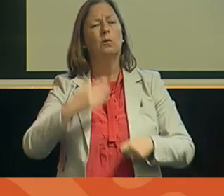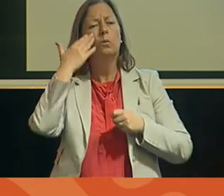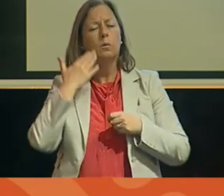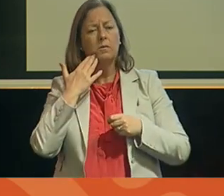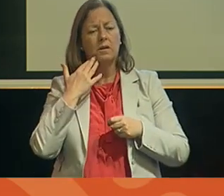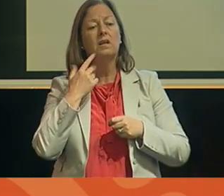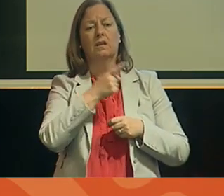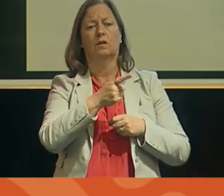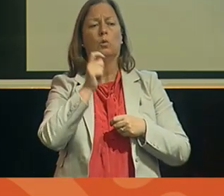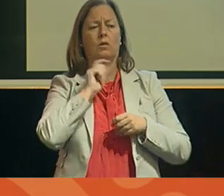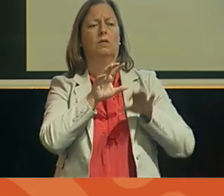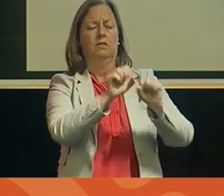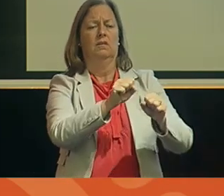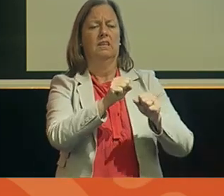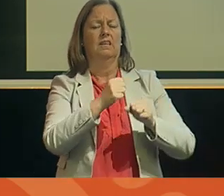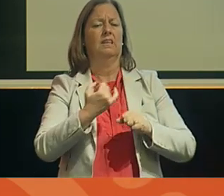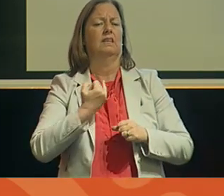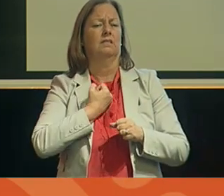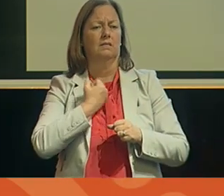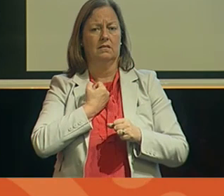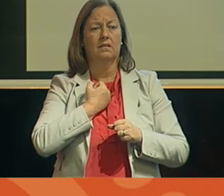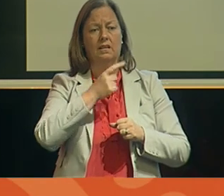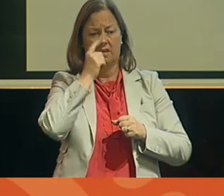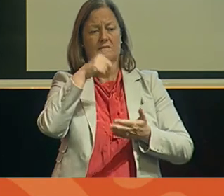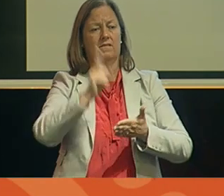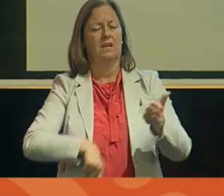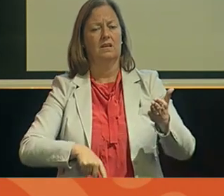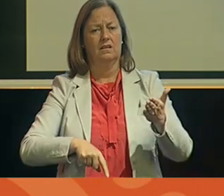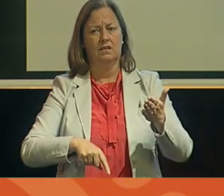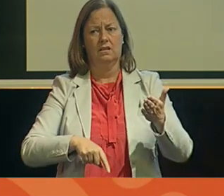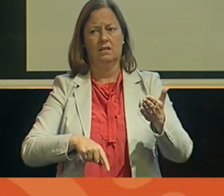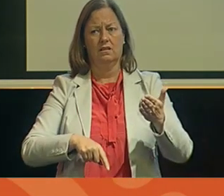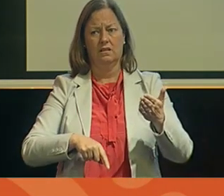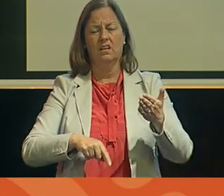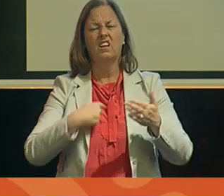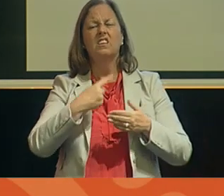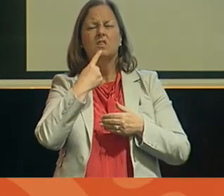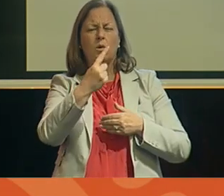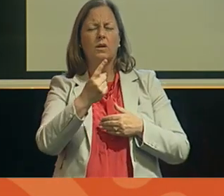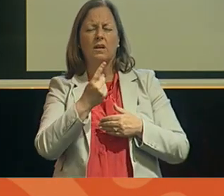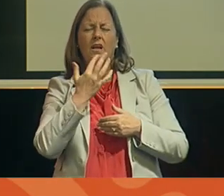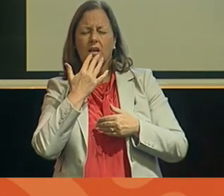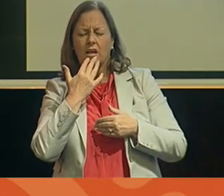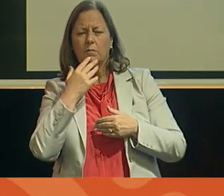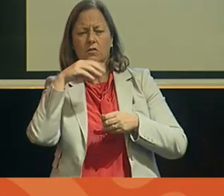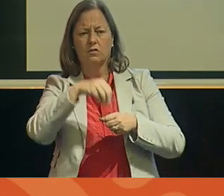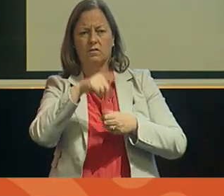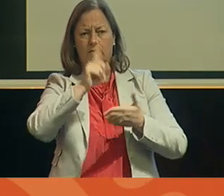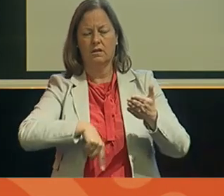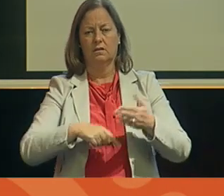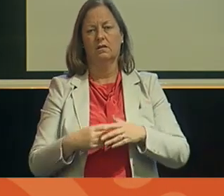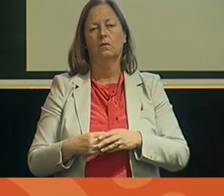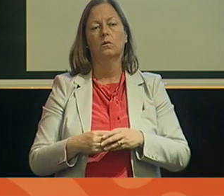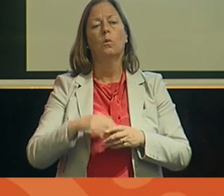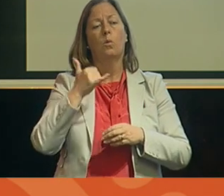of an offense and shall be be liable to a fine not exceeding, I will mention later the price, the fine, or